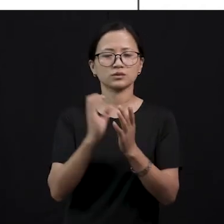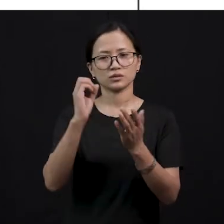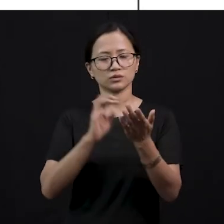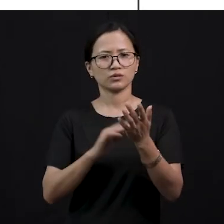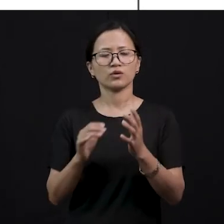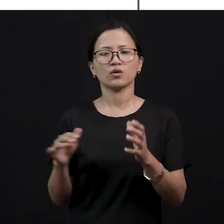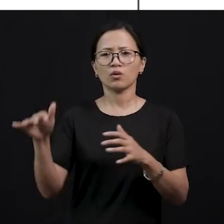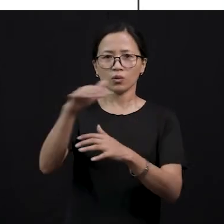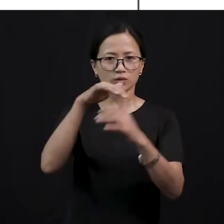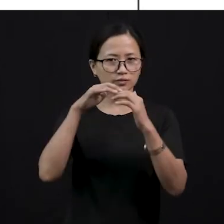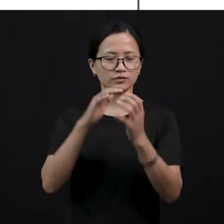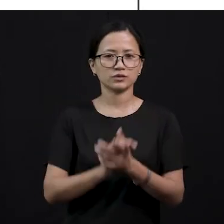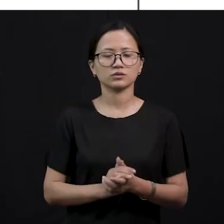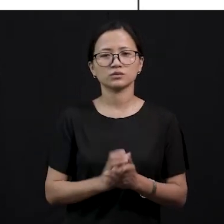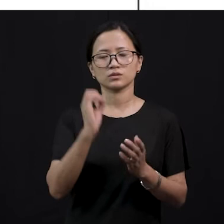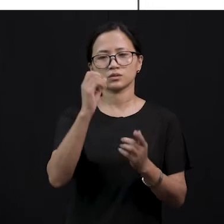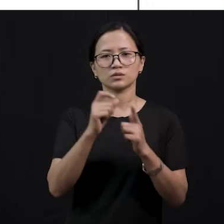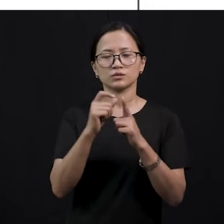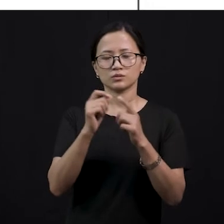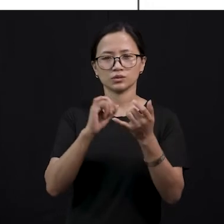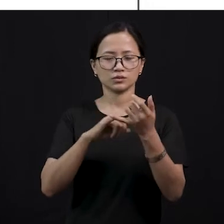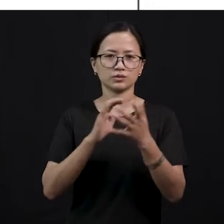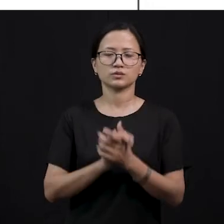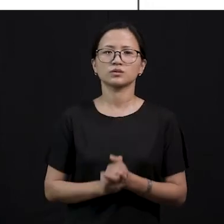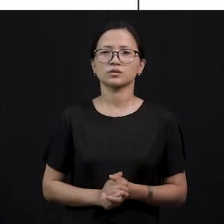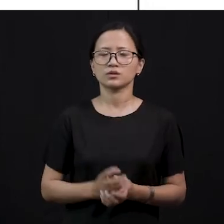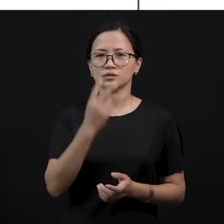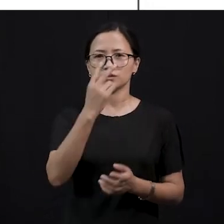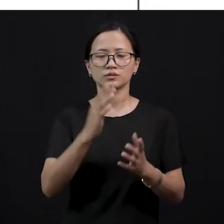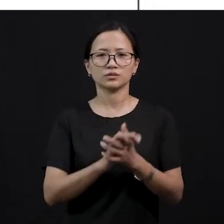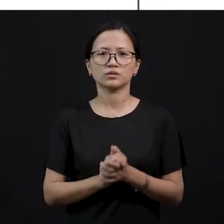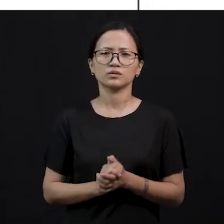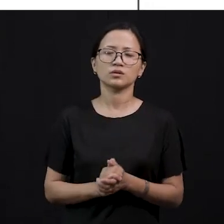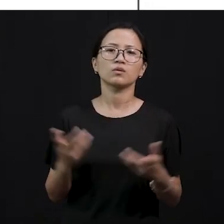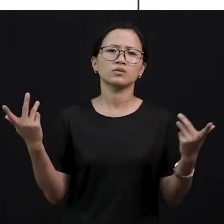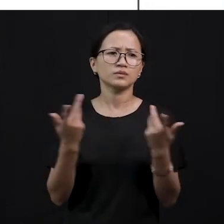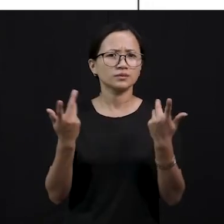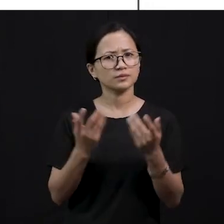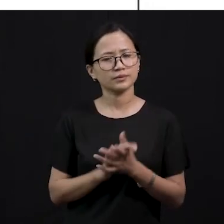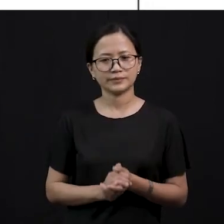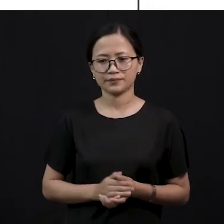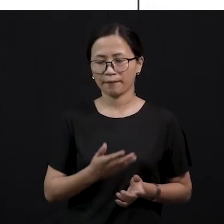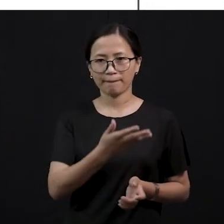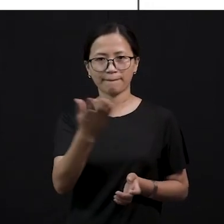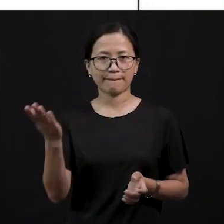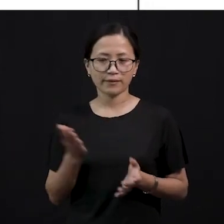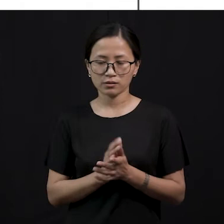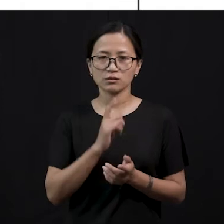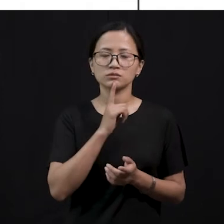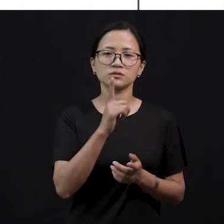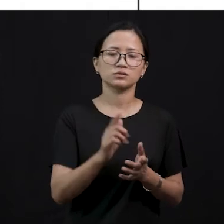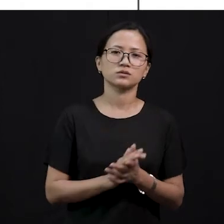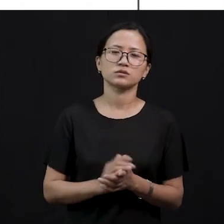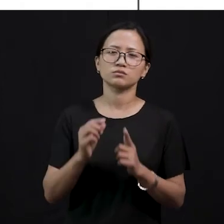party as also the opposition. They act as a watchdog and a whistleblower. Why? Because they are the ones who tell that this is the